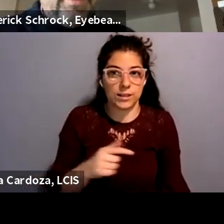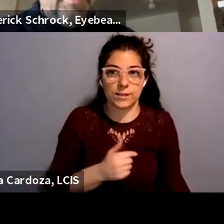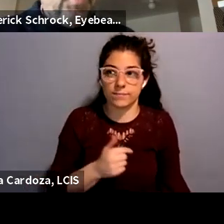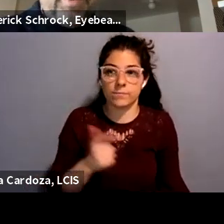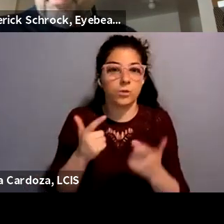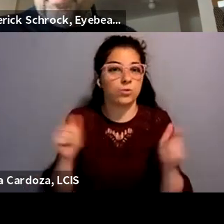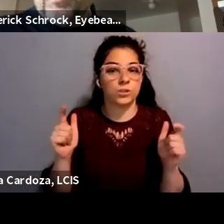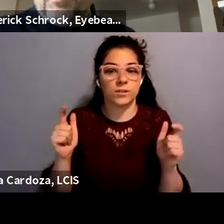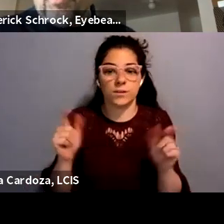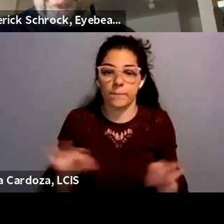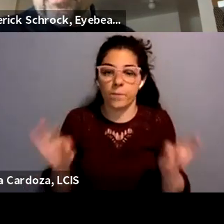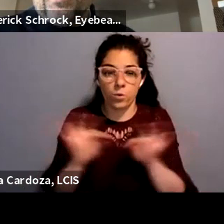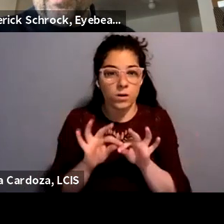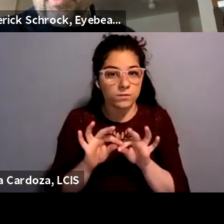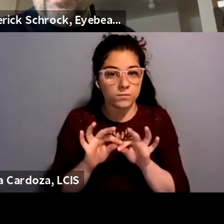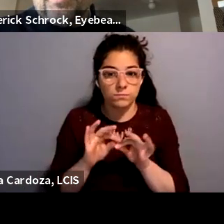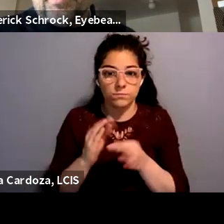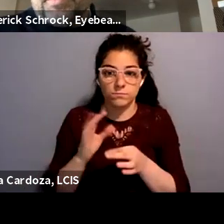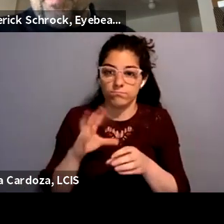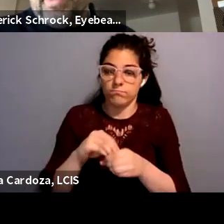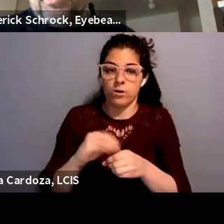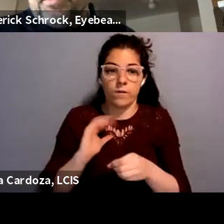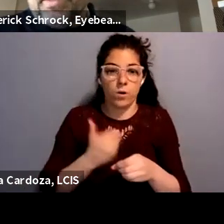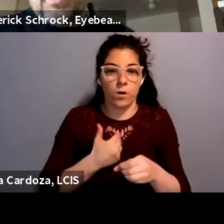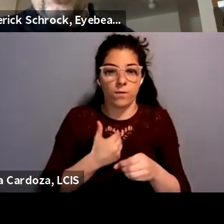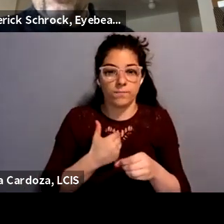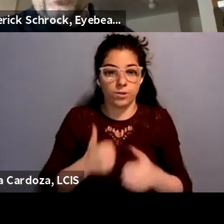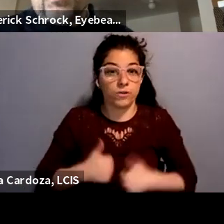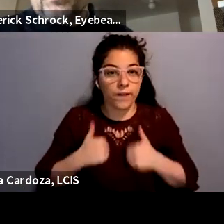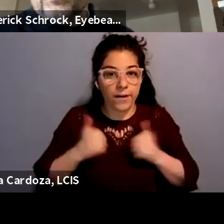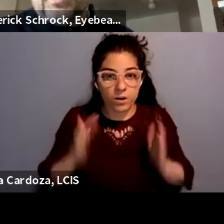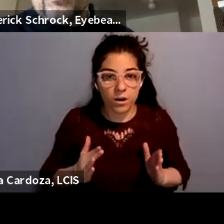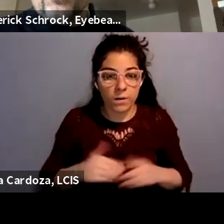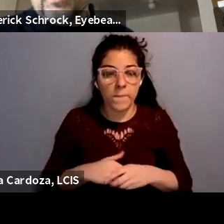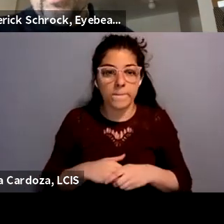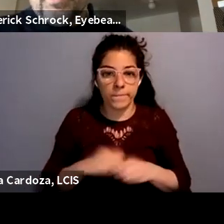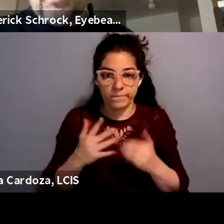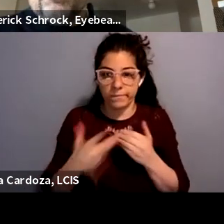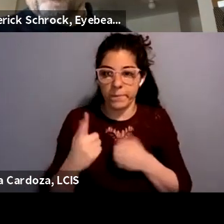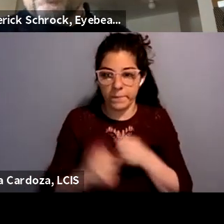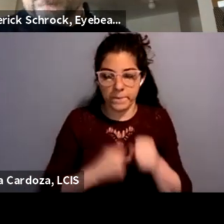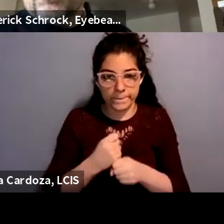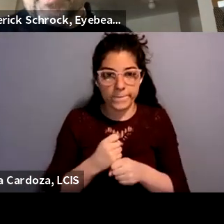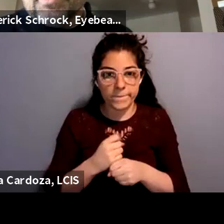hugely important part of our survival throughout this year.